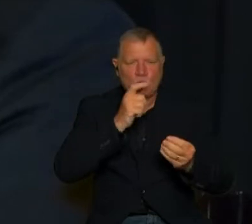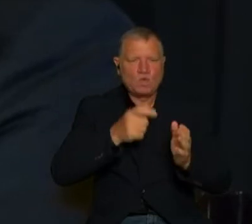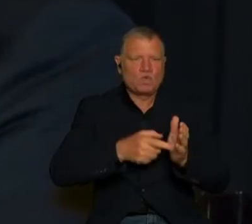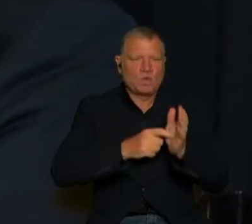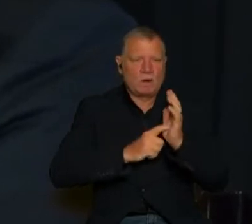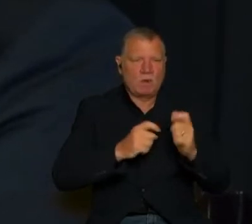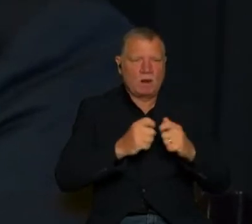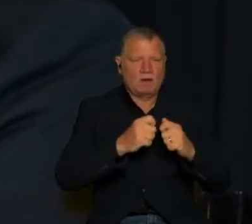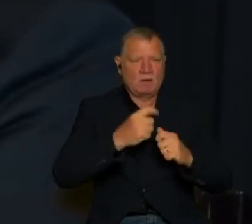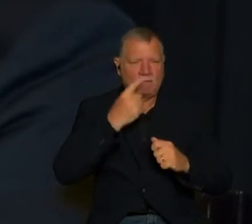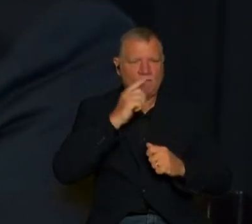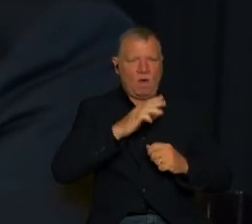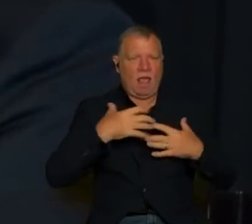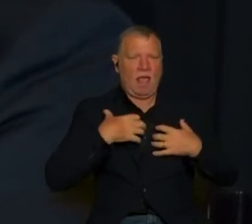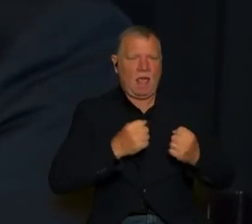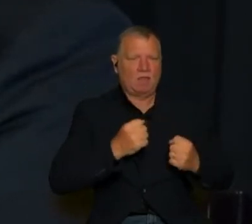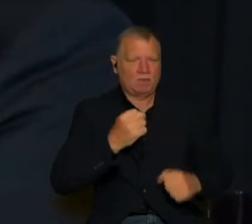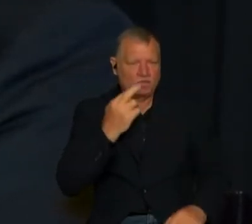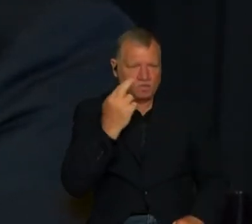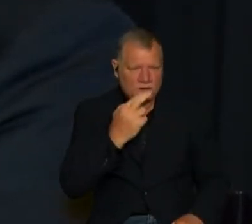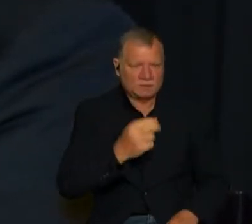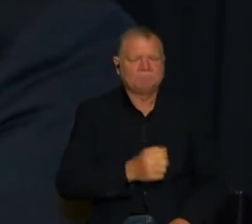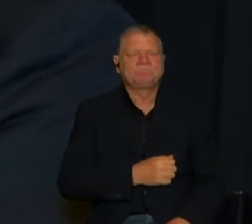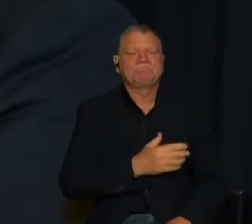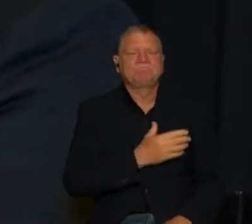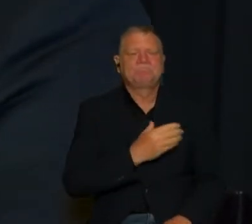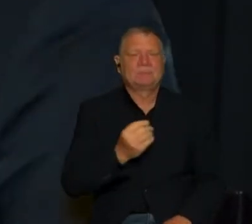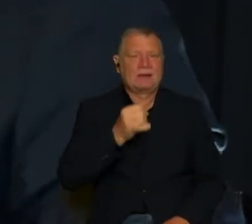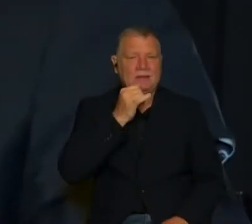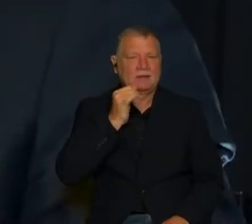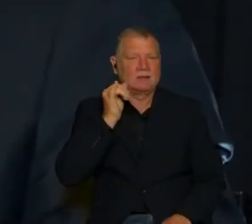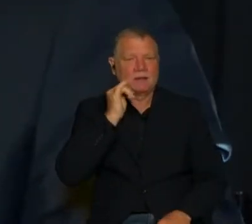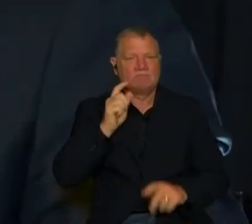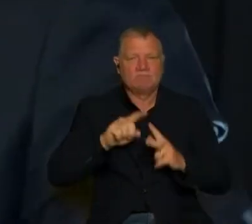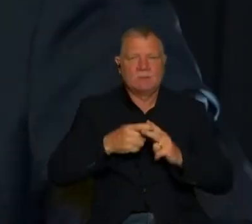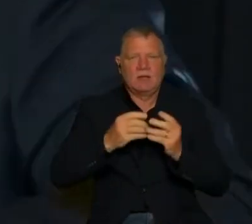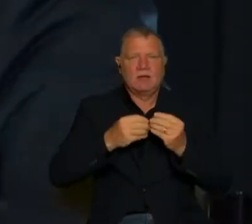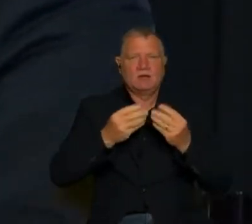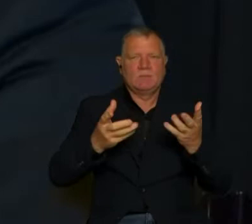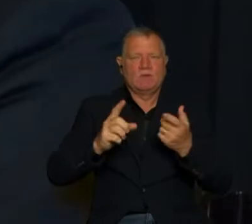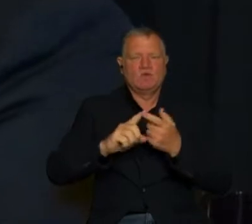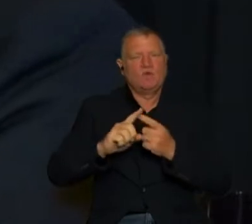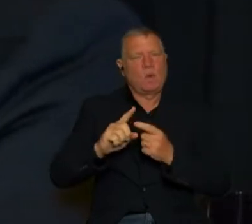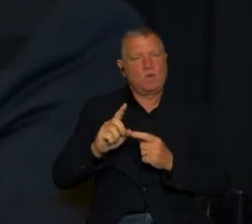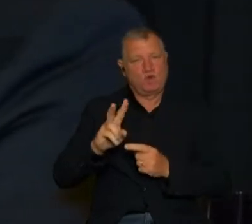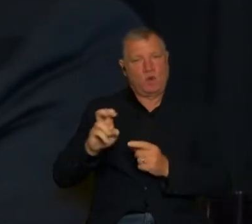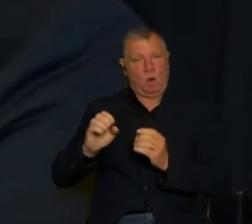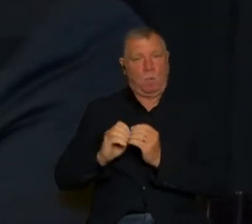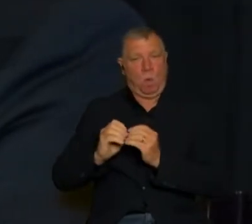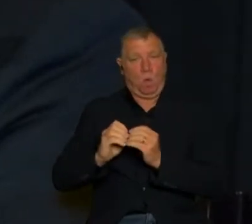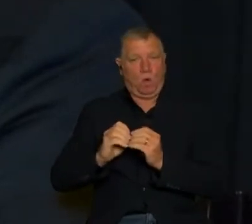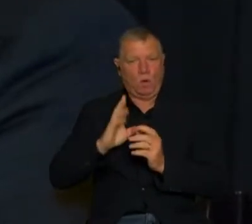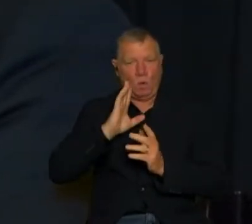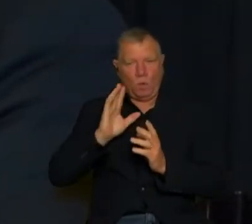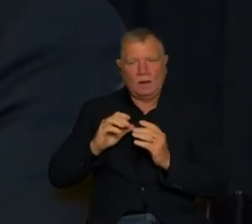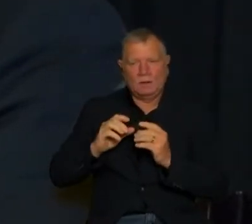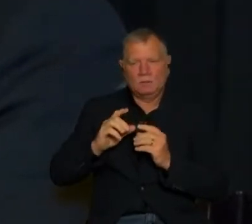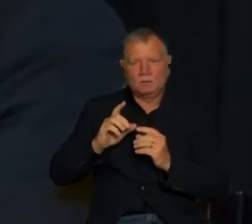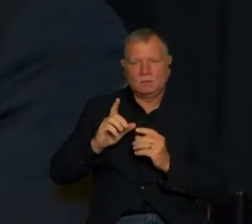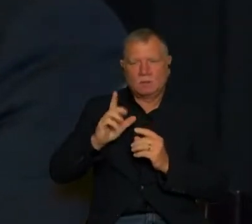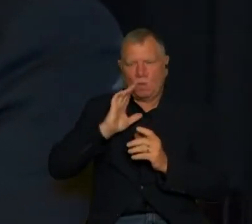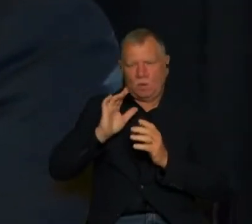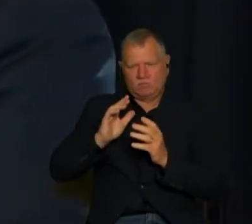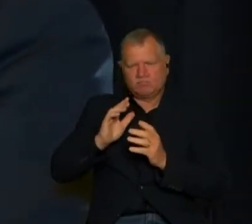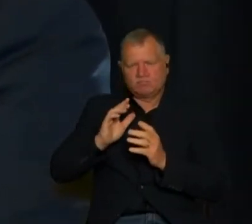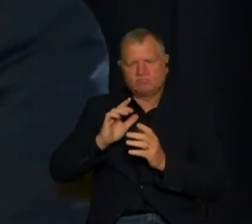requiring electricity for health reasons, and yesterday began the distribution of 200 more, which will ensure